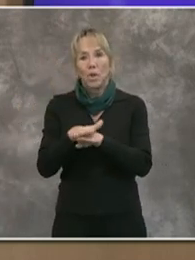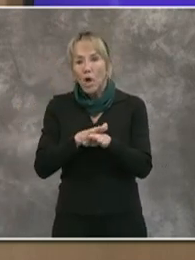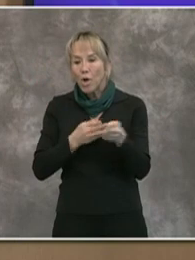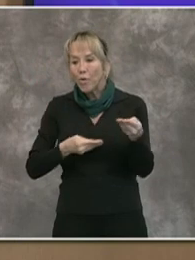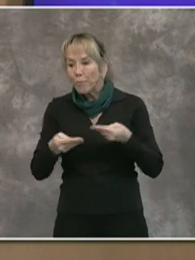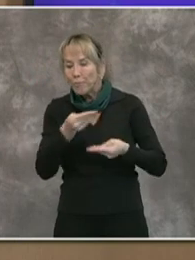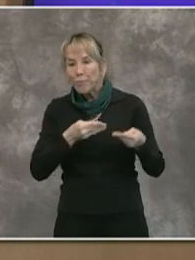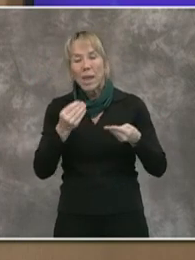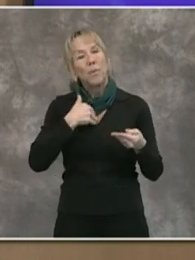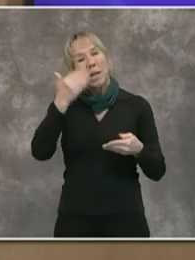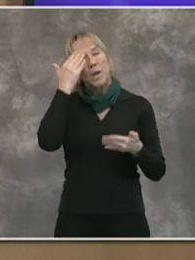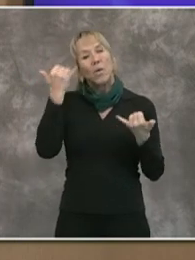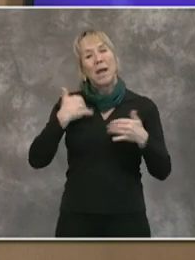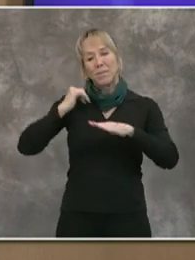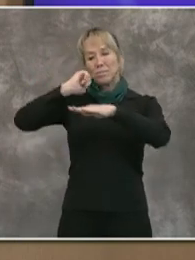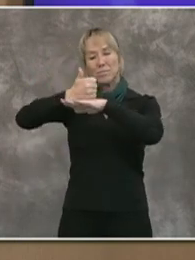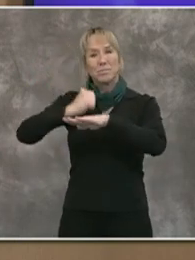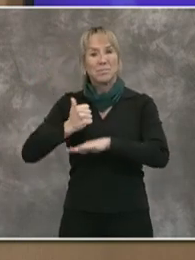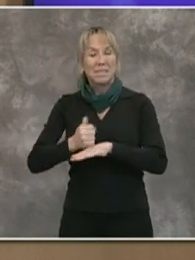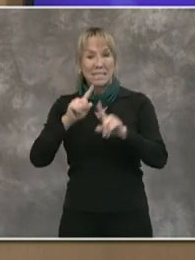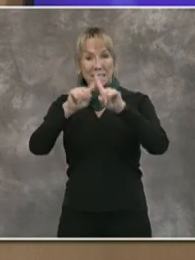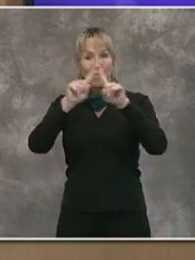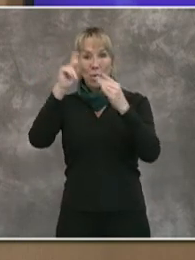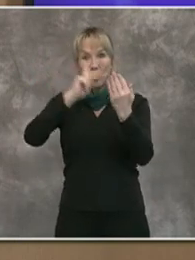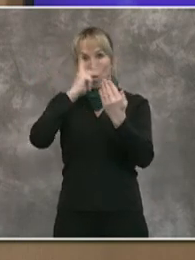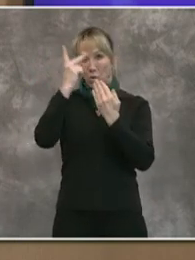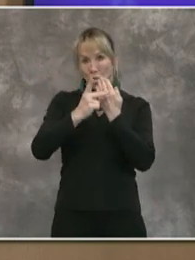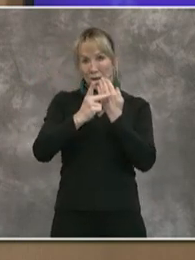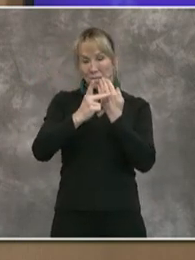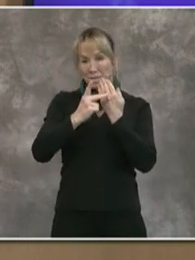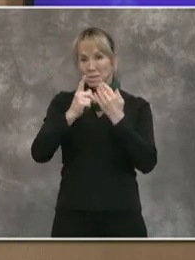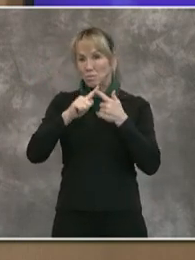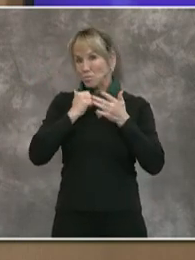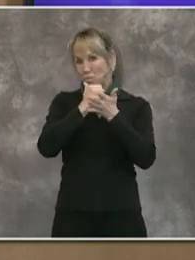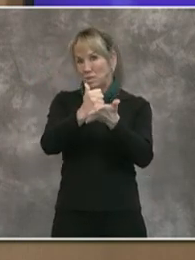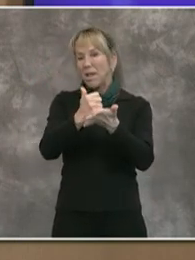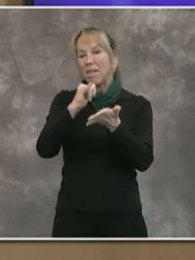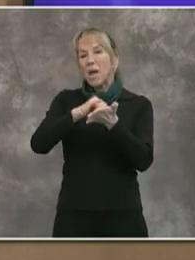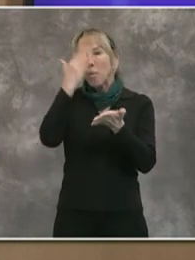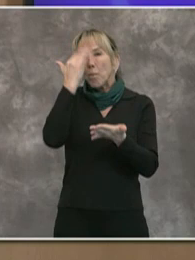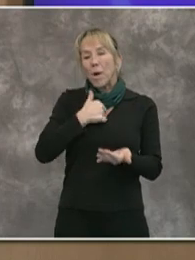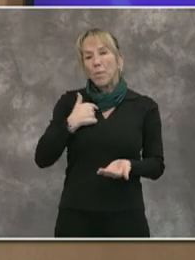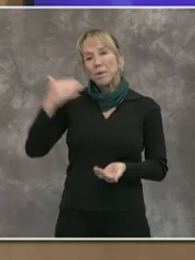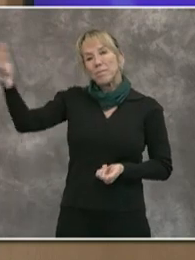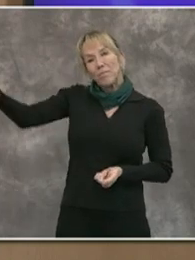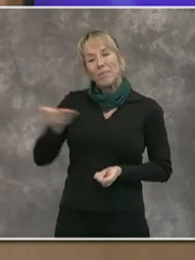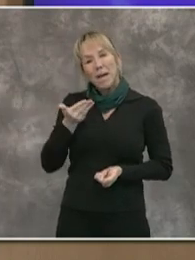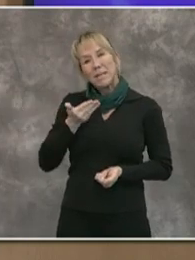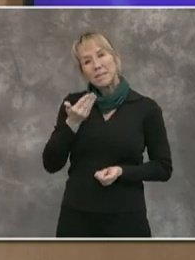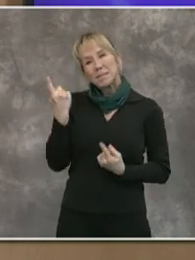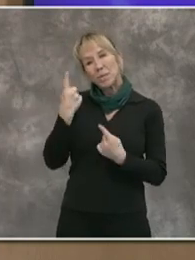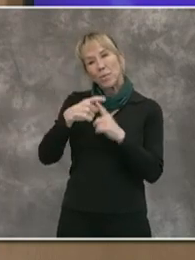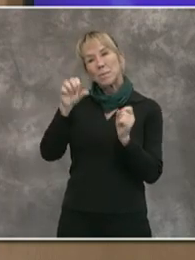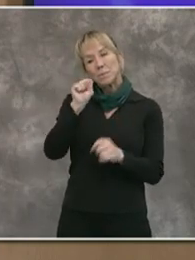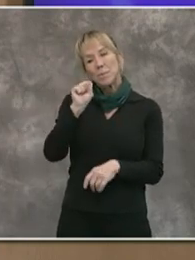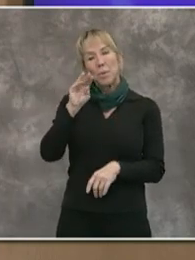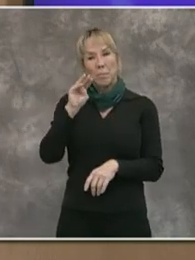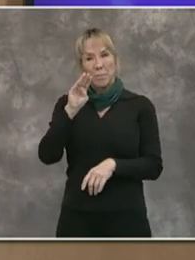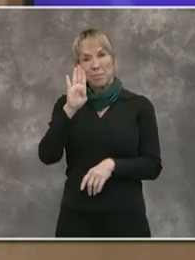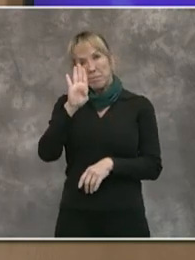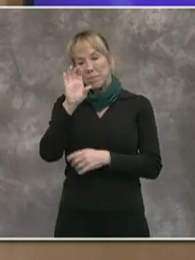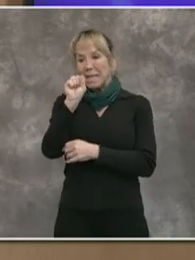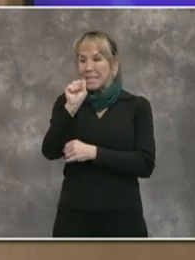number of programs and efforts, which is why today we have a representative of the Small Business Administration here to talk specifically about what is available to you